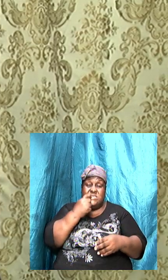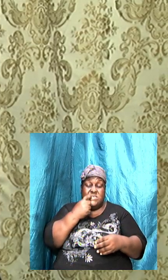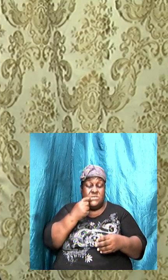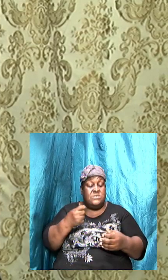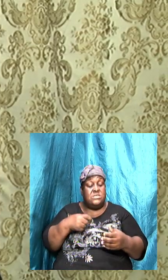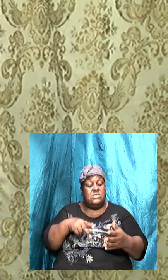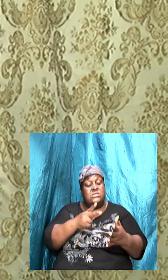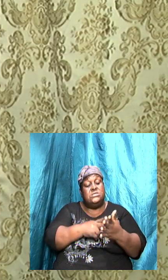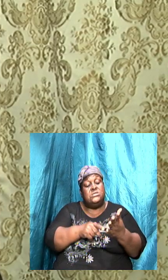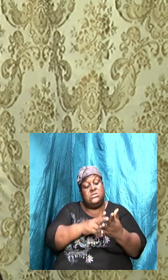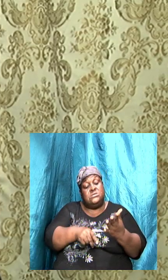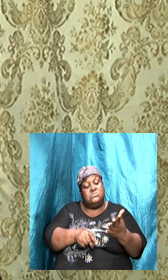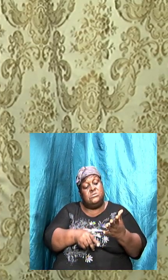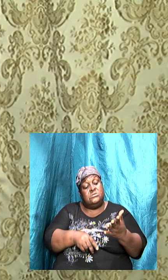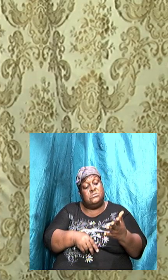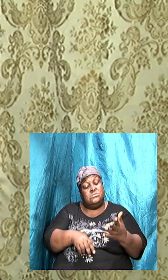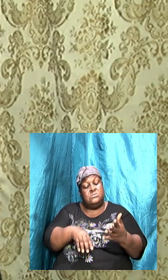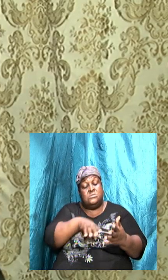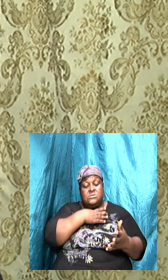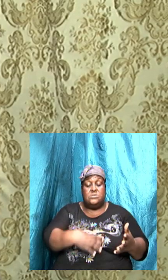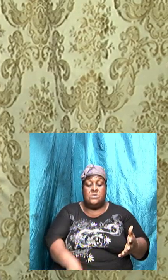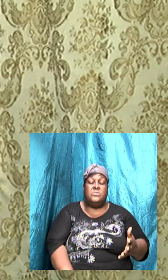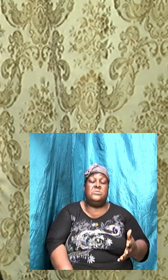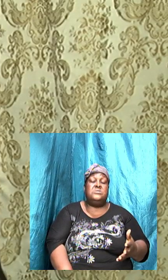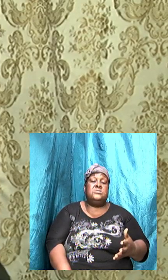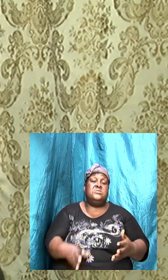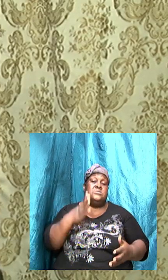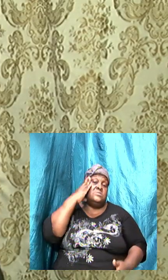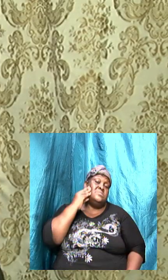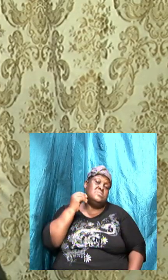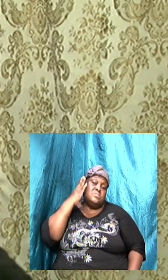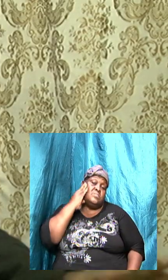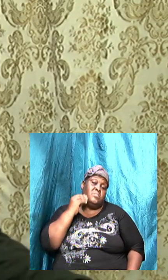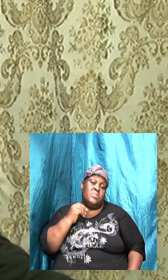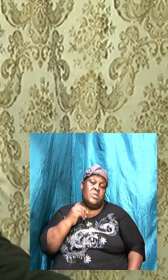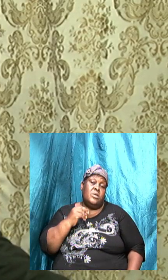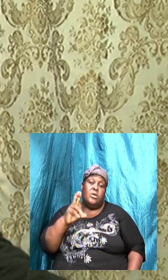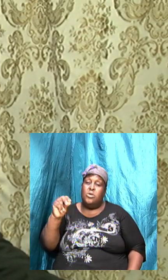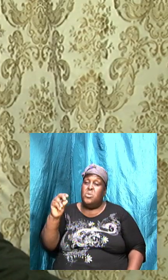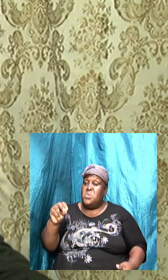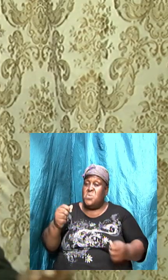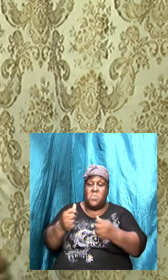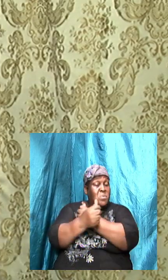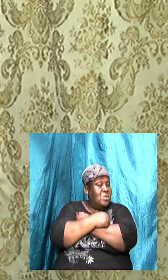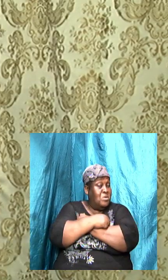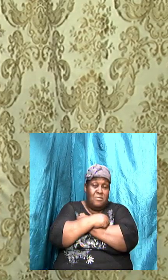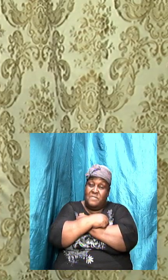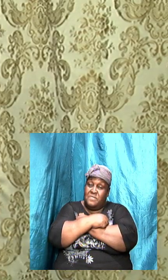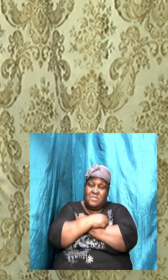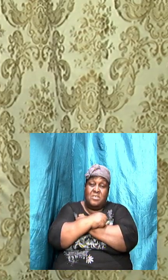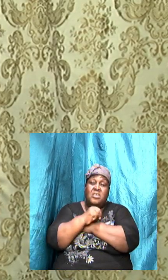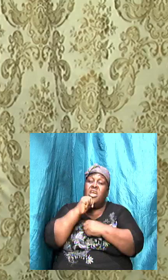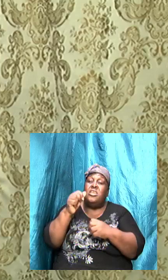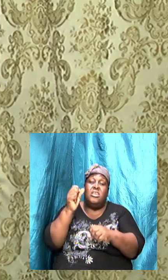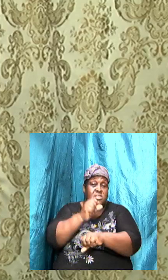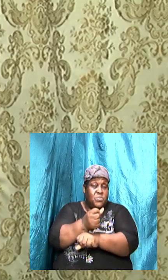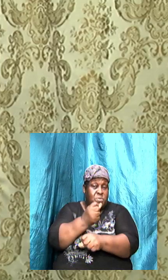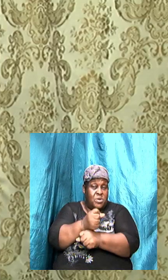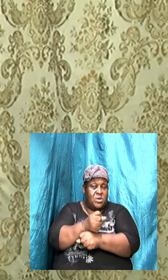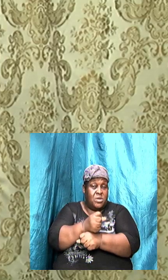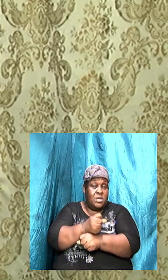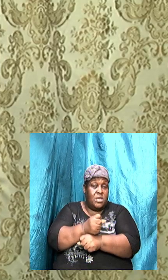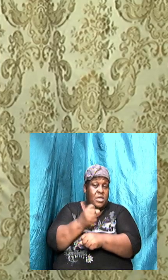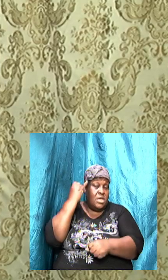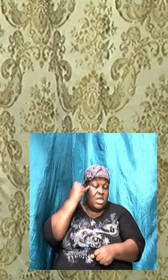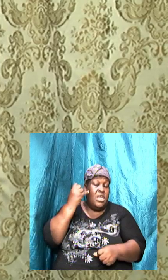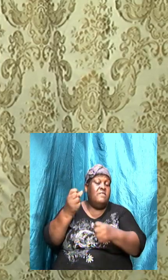of our Christian experience. Lack of love, it doesn't matter what else is in the equation, it will not work. And if we have